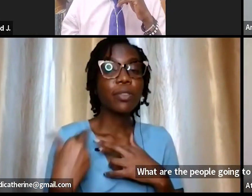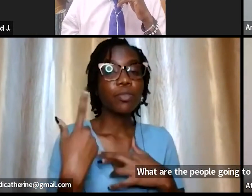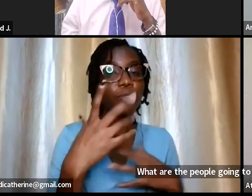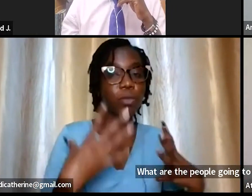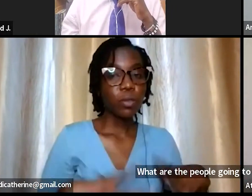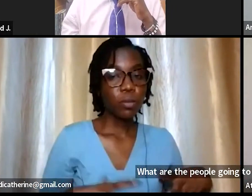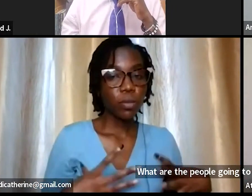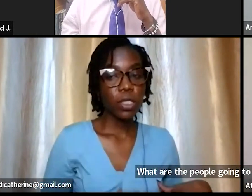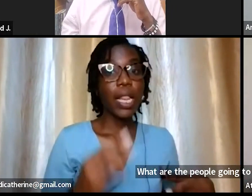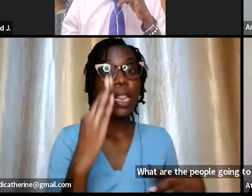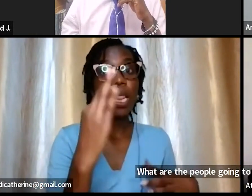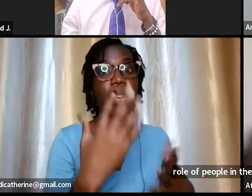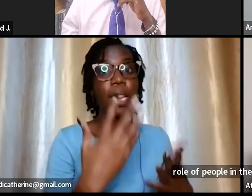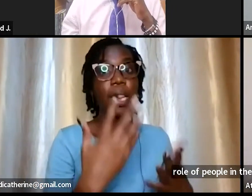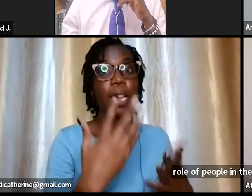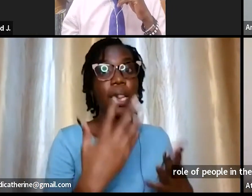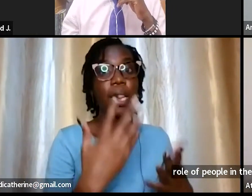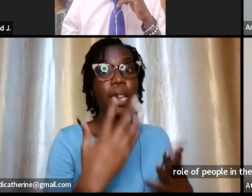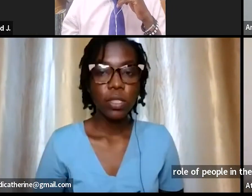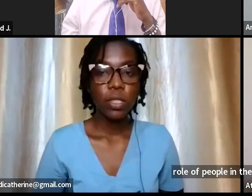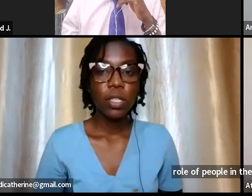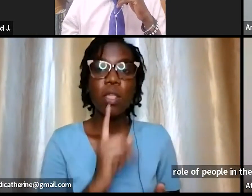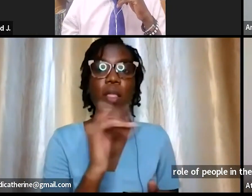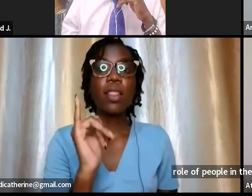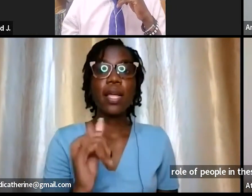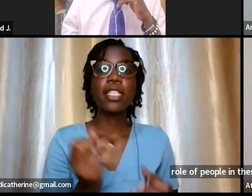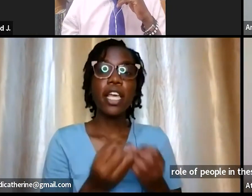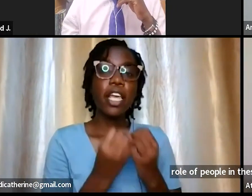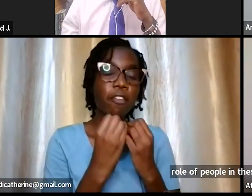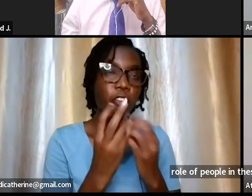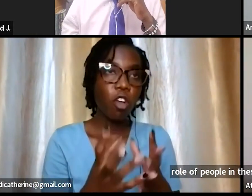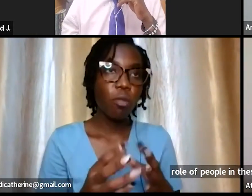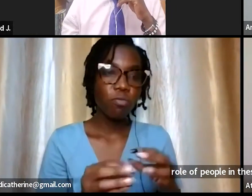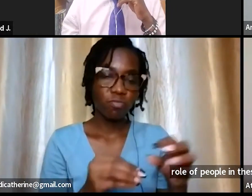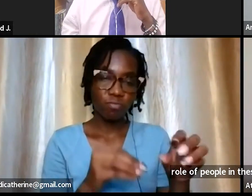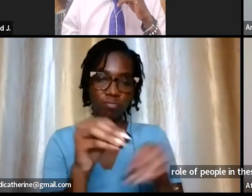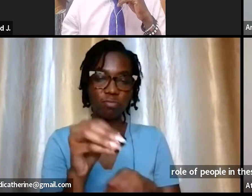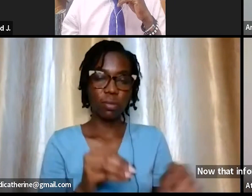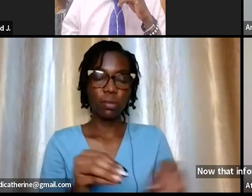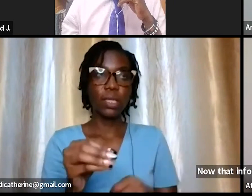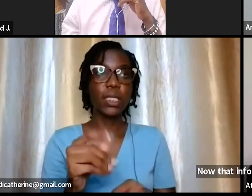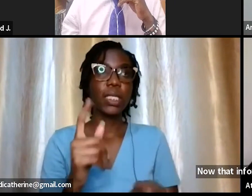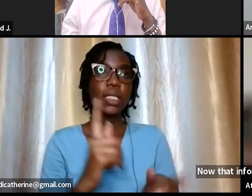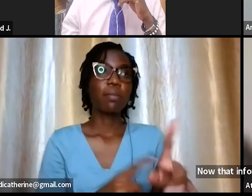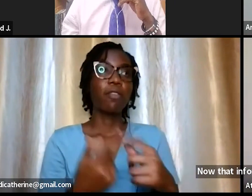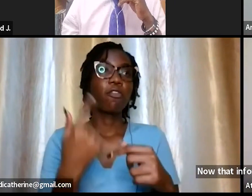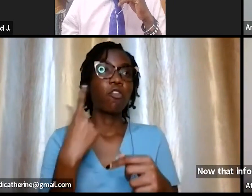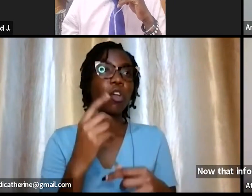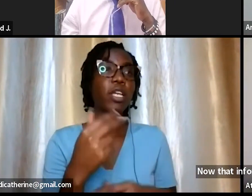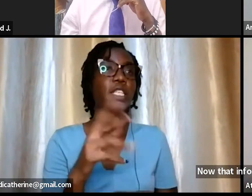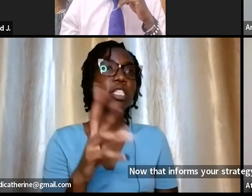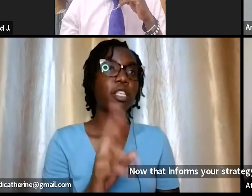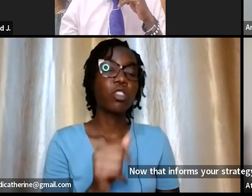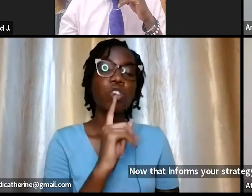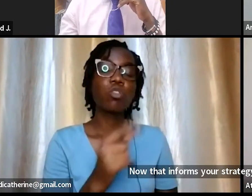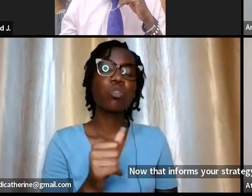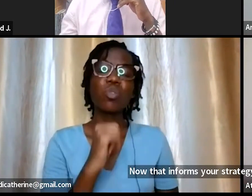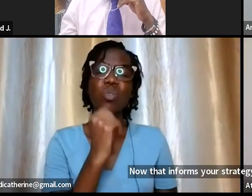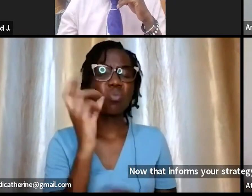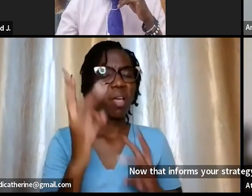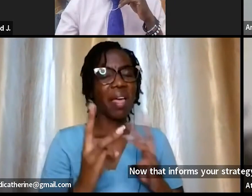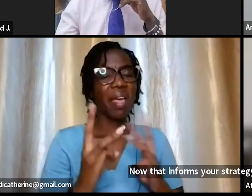3 objectives? Now that informs your strategy when it comes to HR. So don't worry about, oh, we keep saying